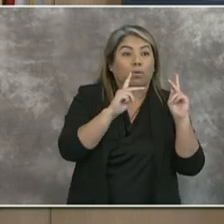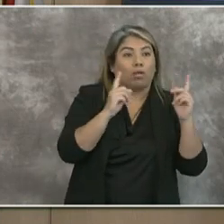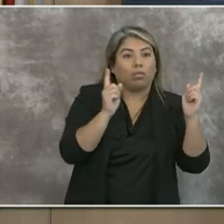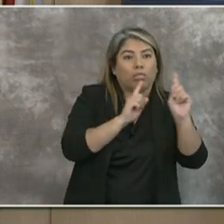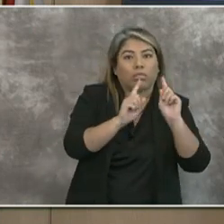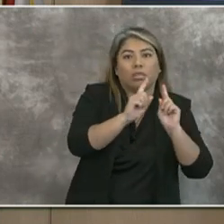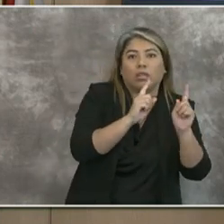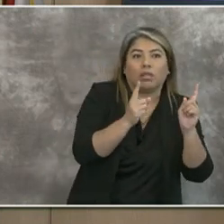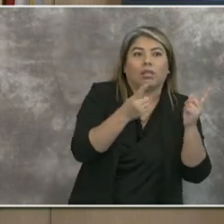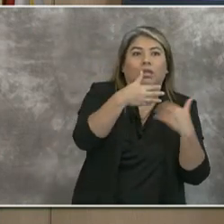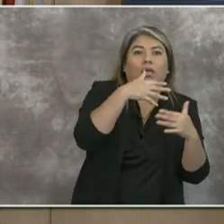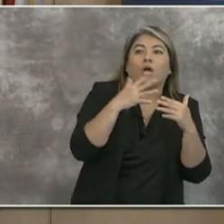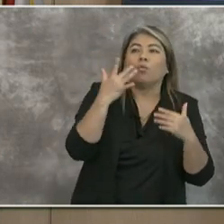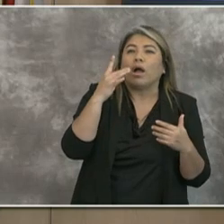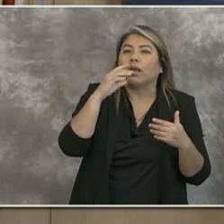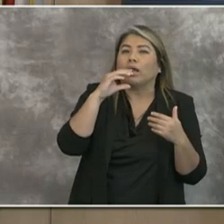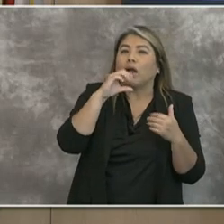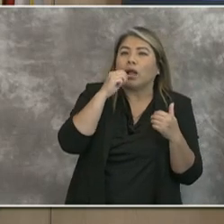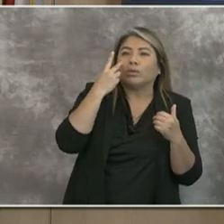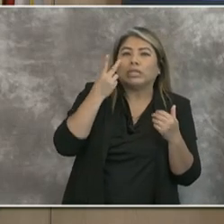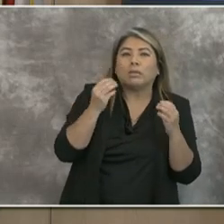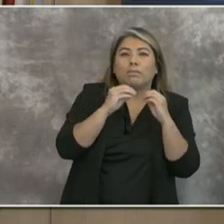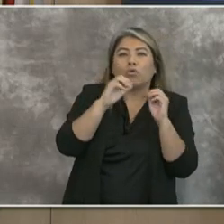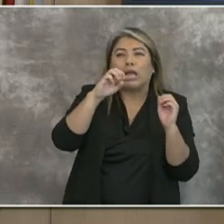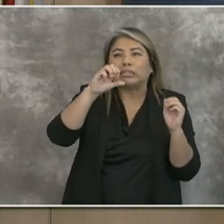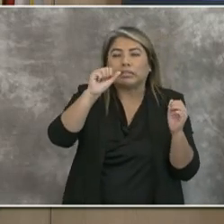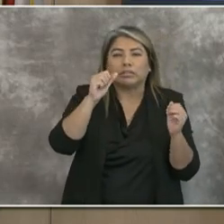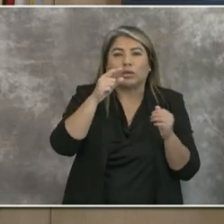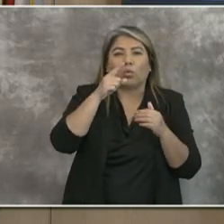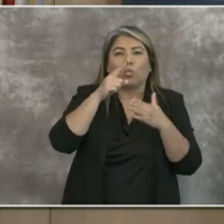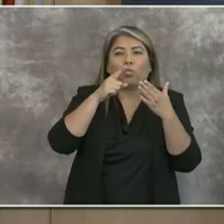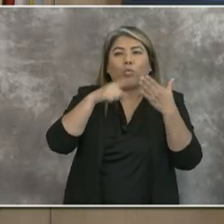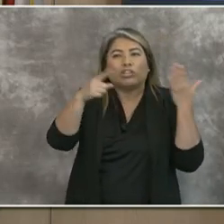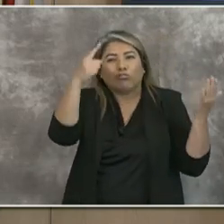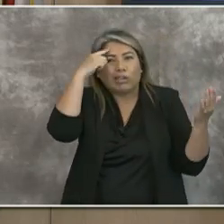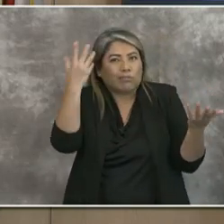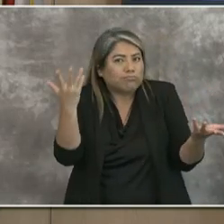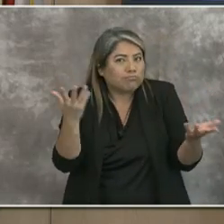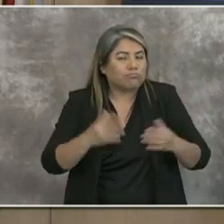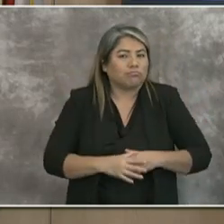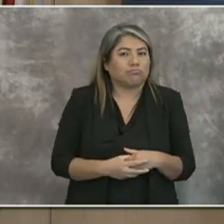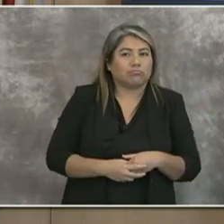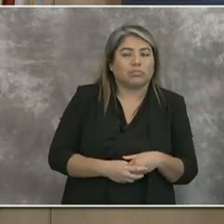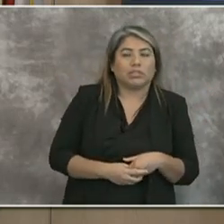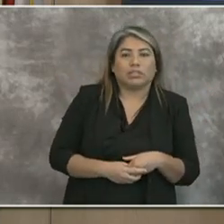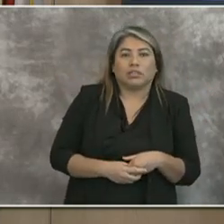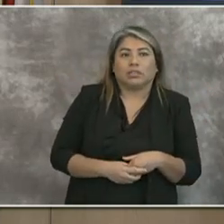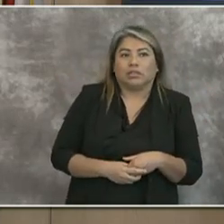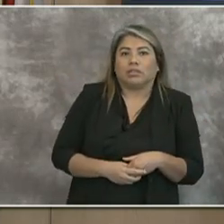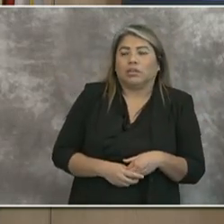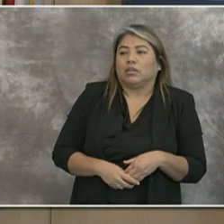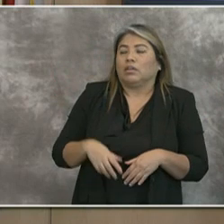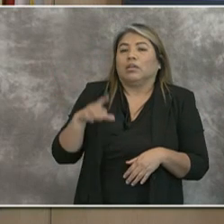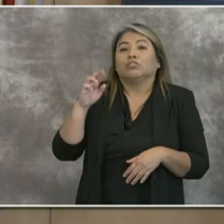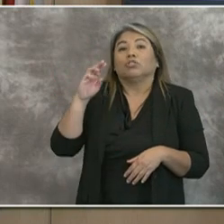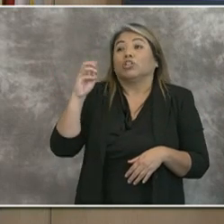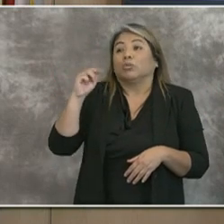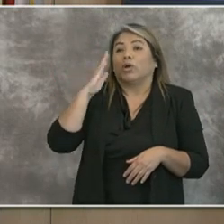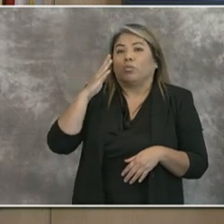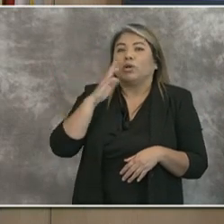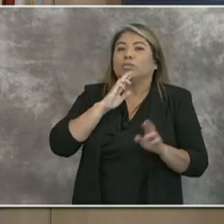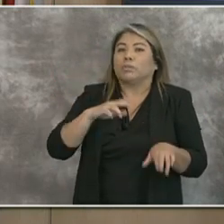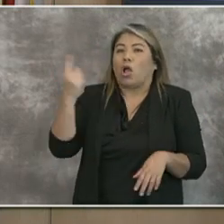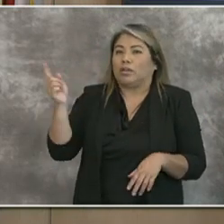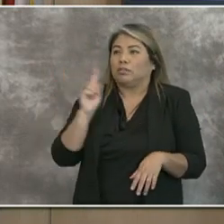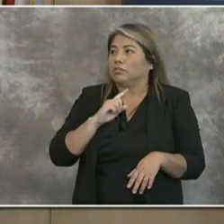Why aren't we seeing more cases? Why are cases continuing to go down? What do you make of that? Well, I'll let Dr. Wooten respond to that. I would hope